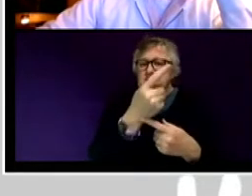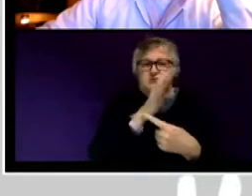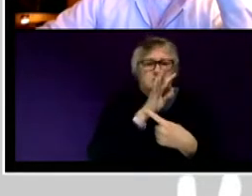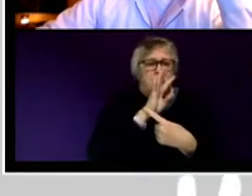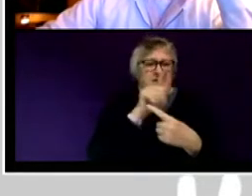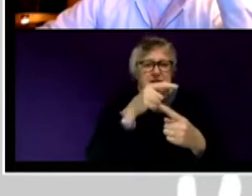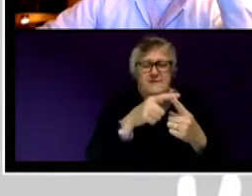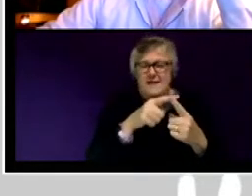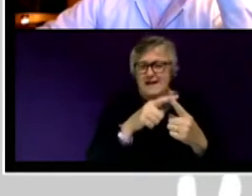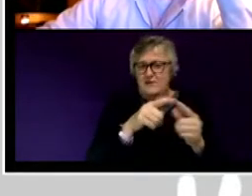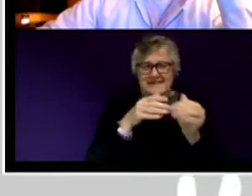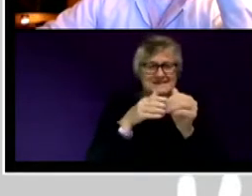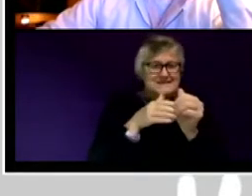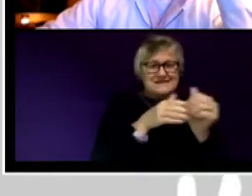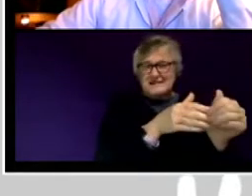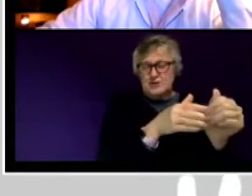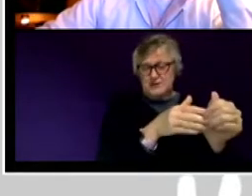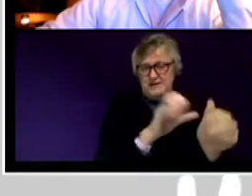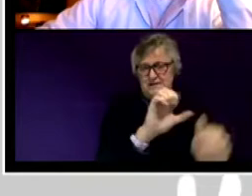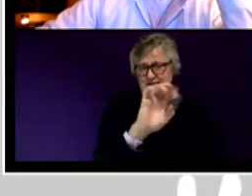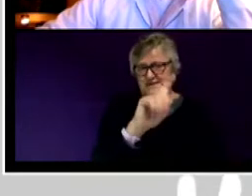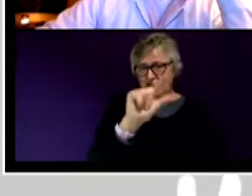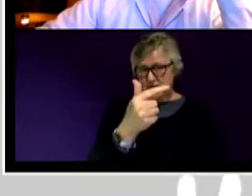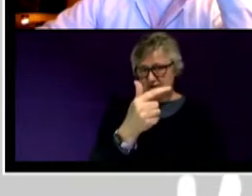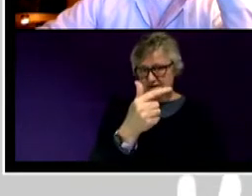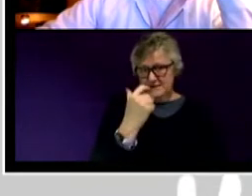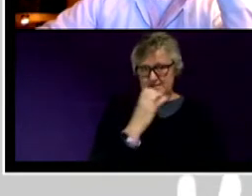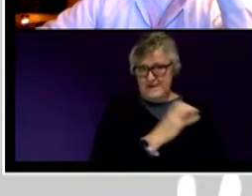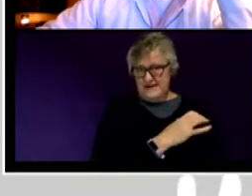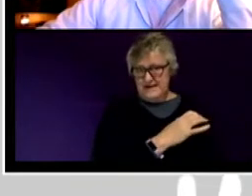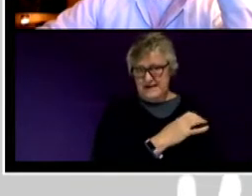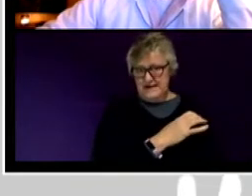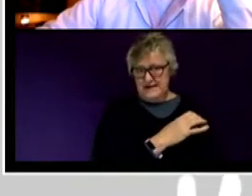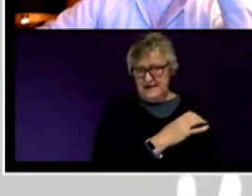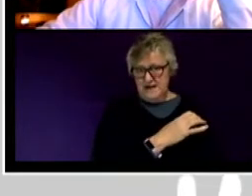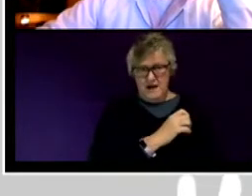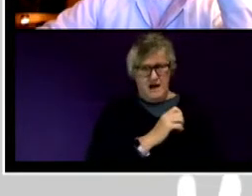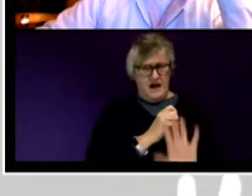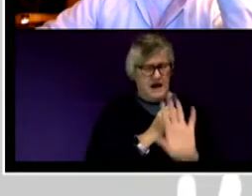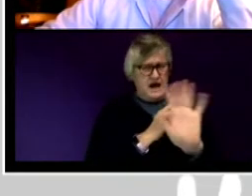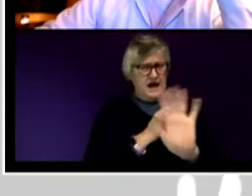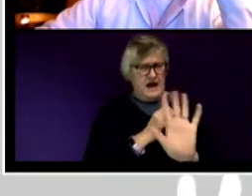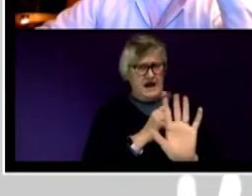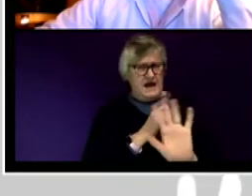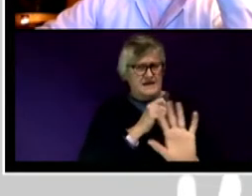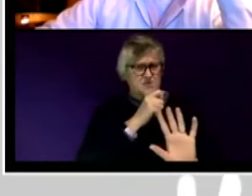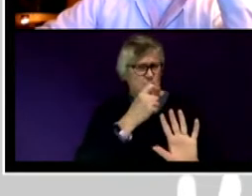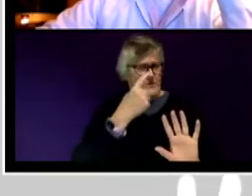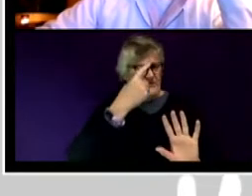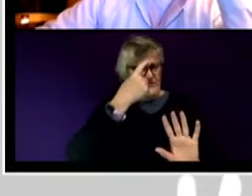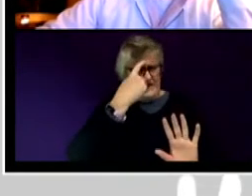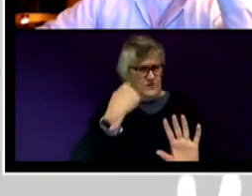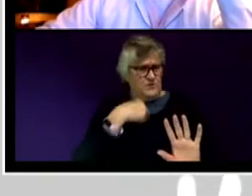I'm not under any impression that we're to produce reports. That's why we do updates.